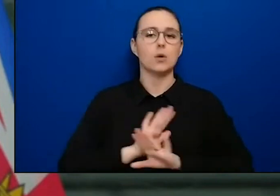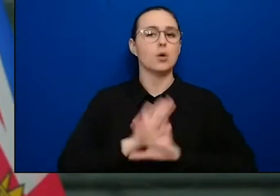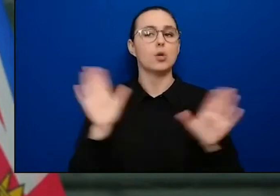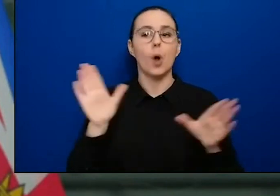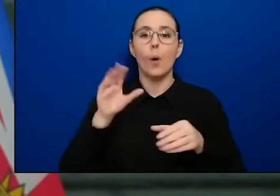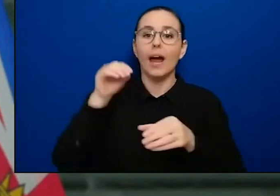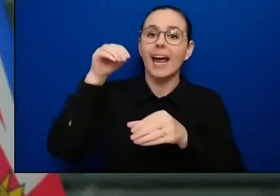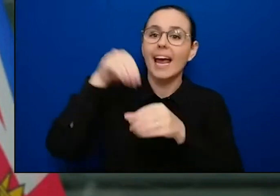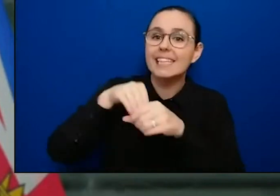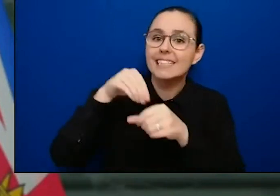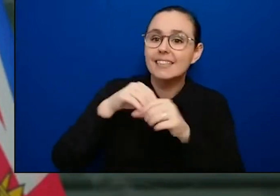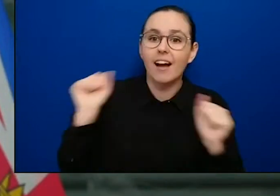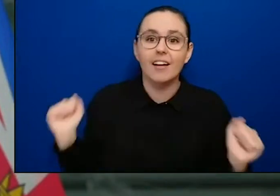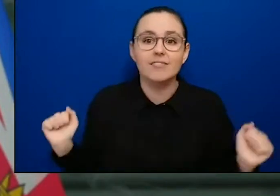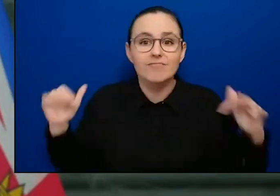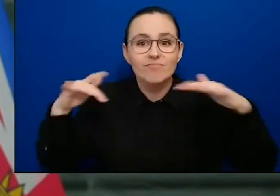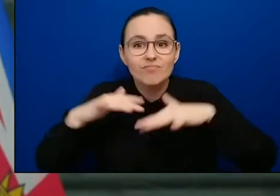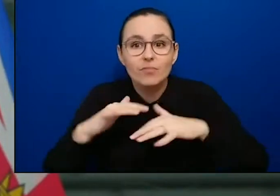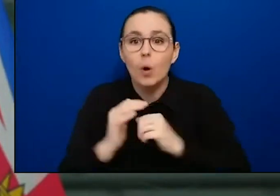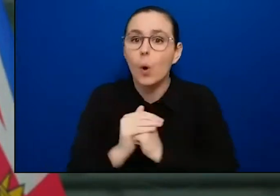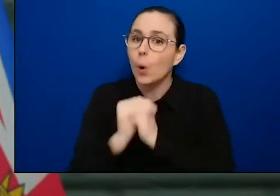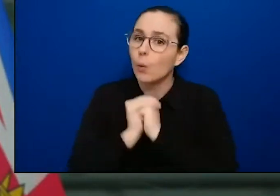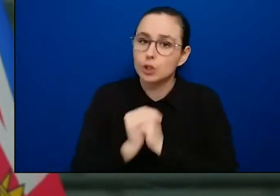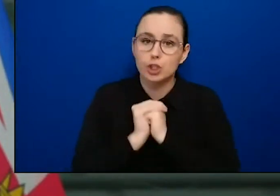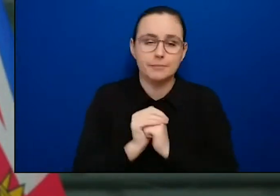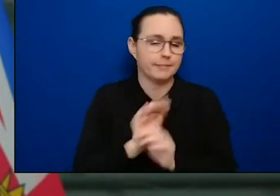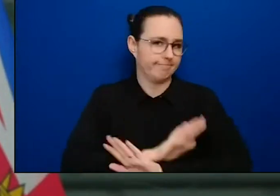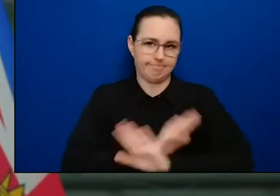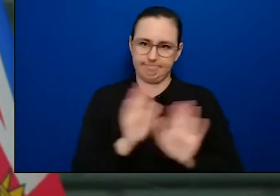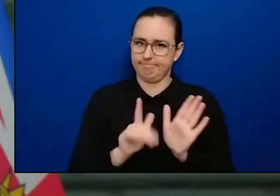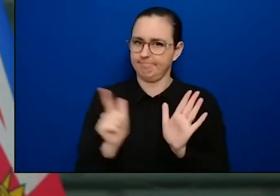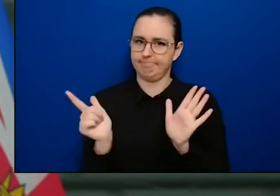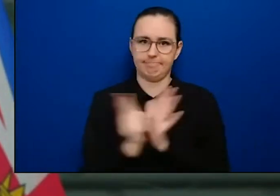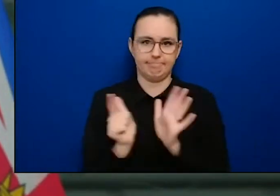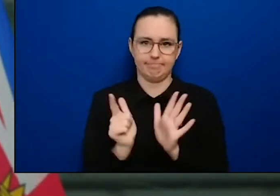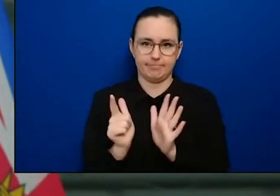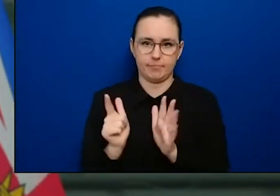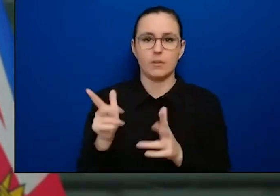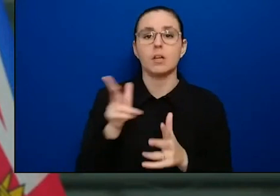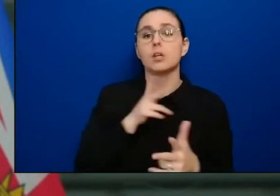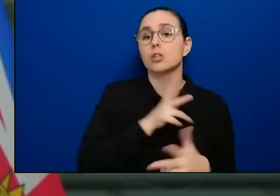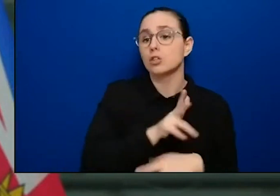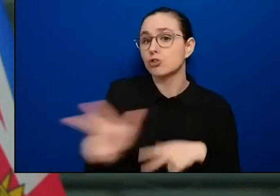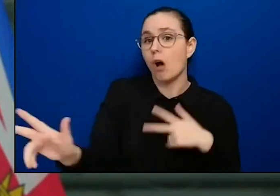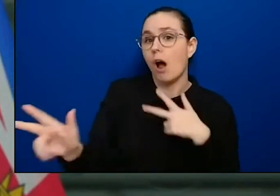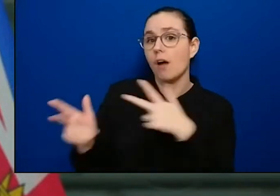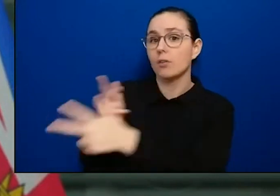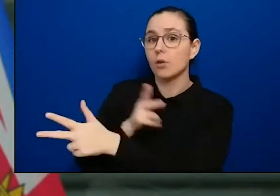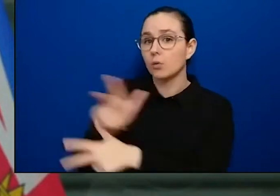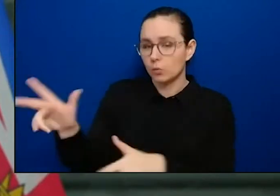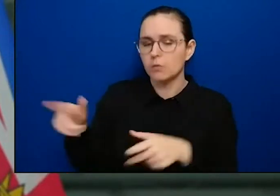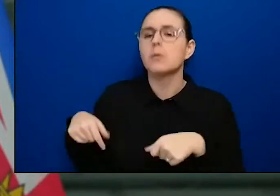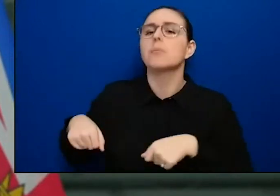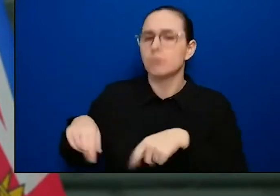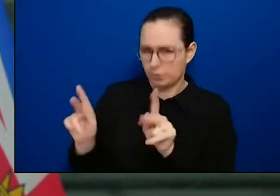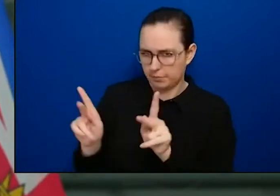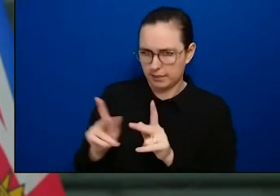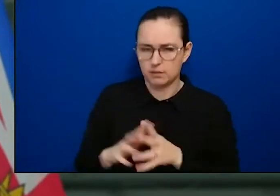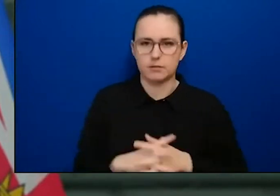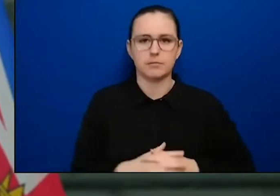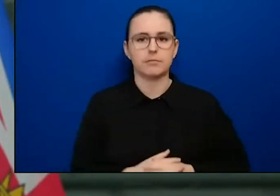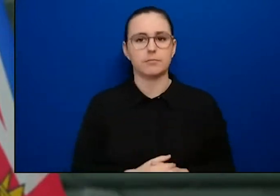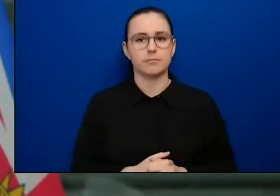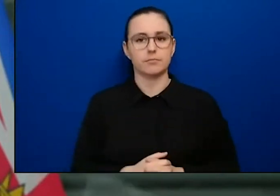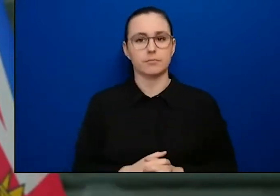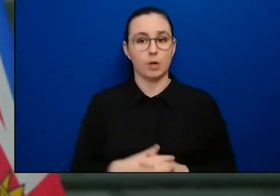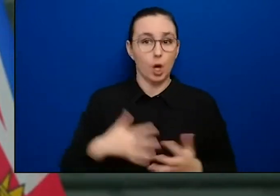allowed at this time, although drive-in services will be permitted. Social gatherings at private residences will be for up